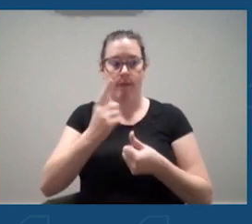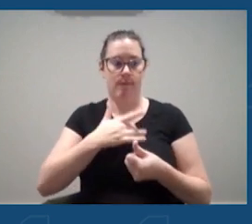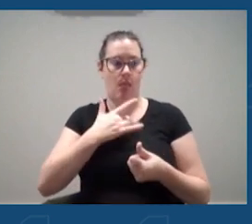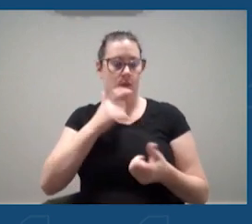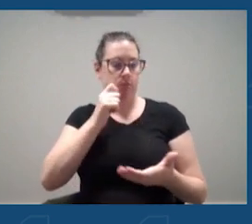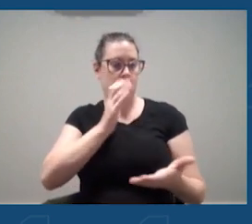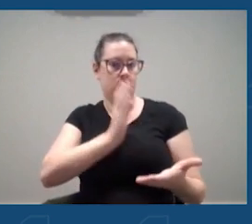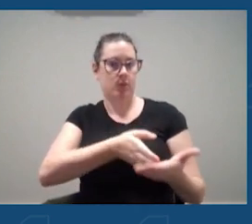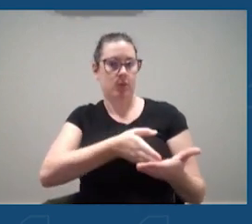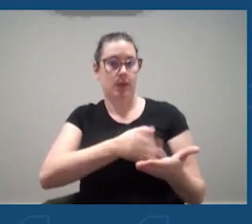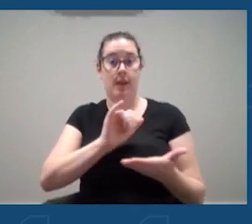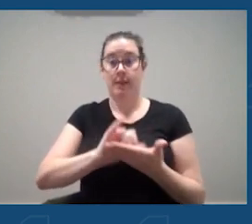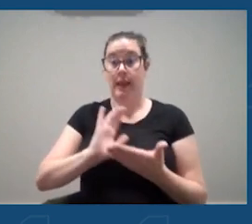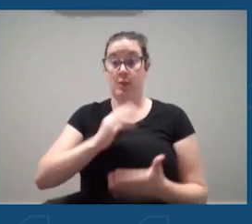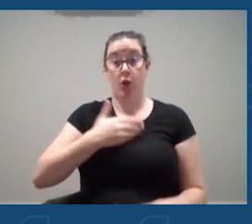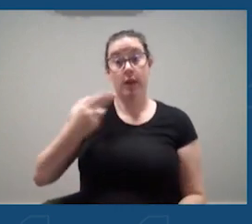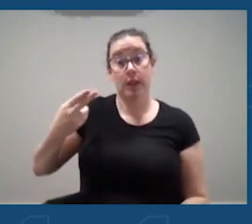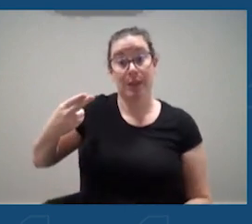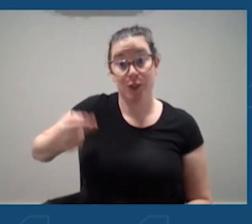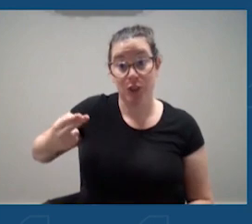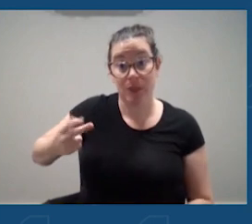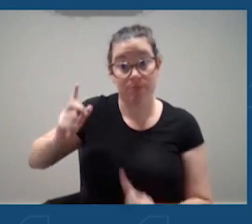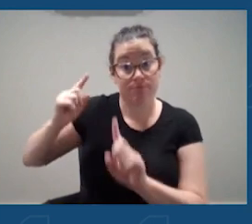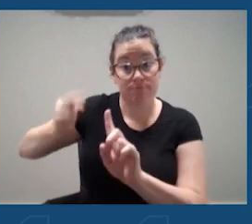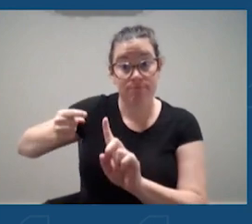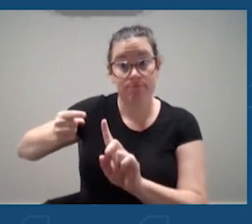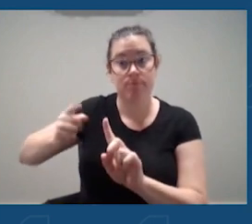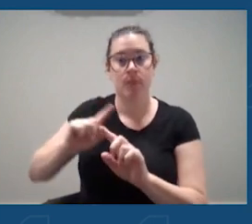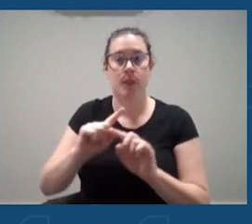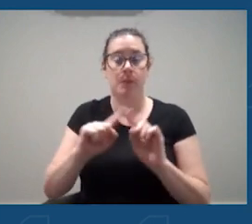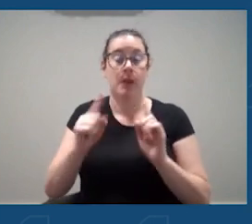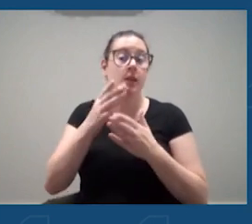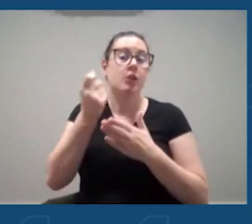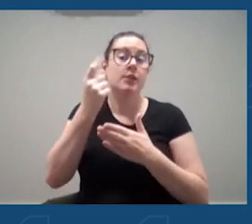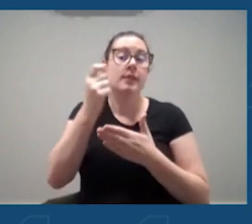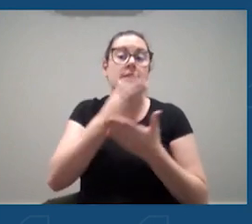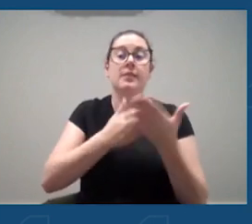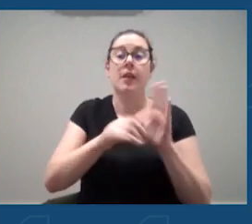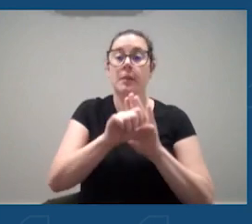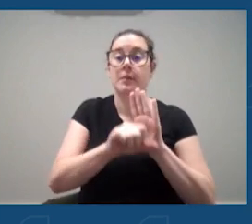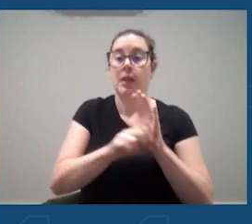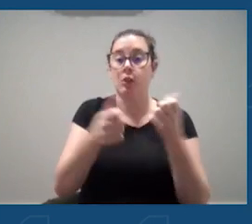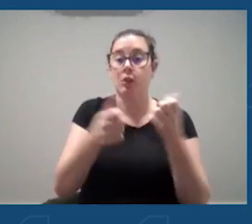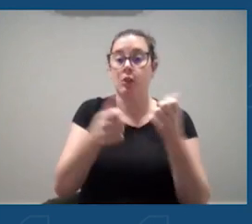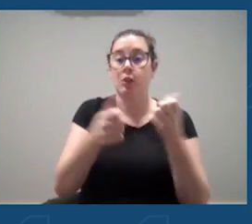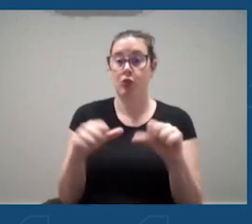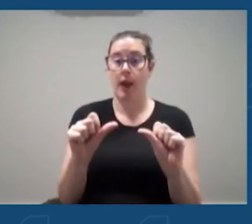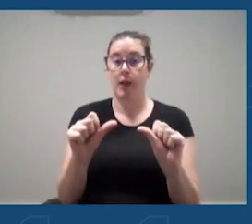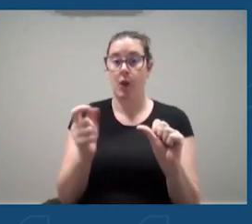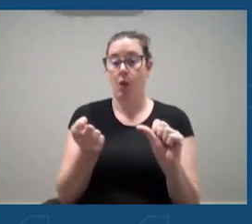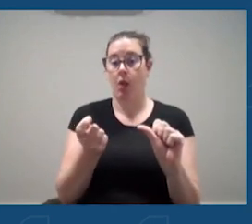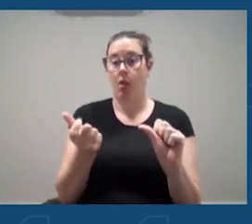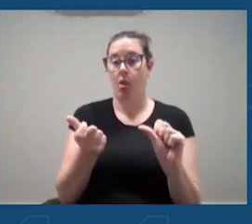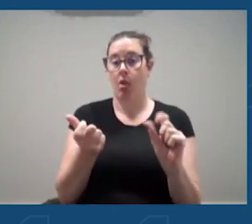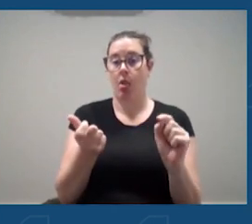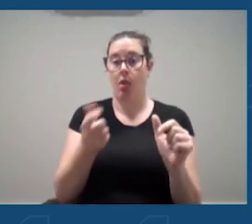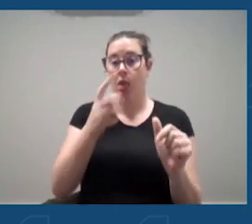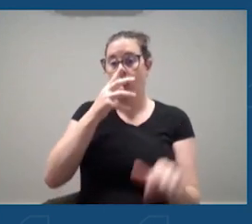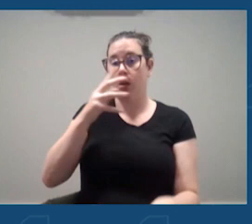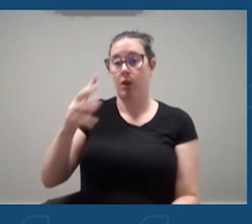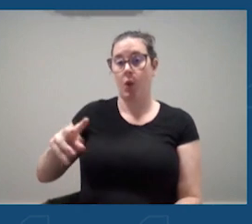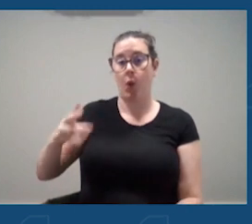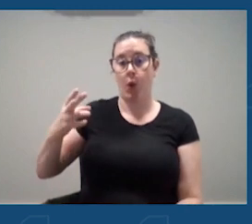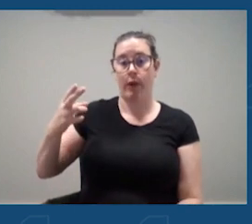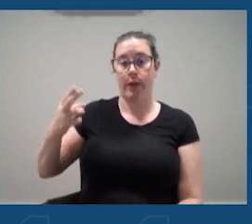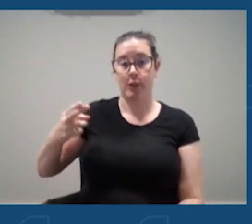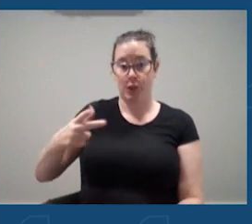That's our history. Now, some states are trying to erase history, and you all know